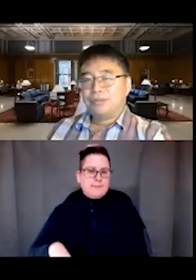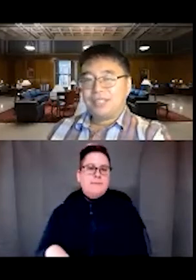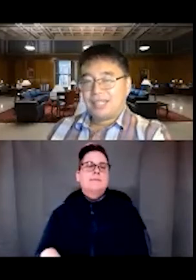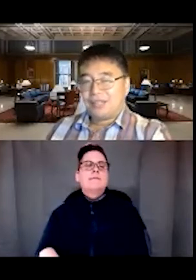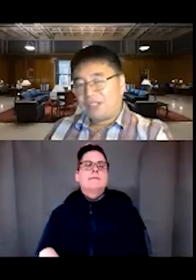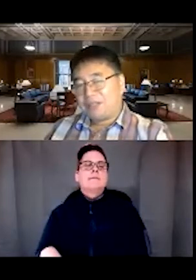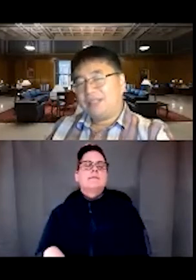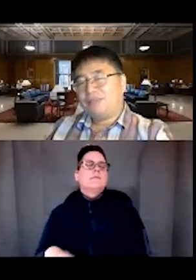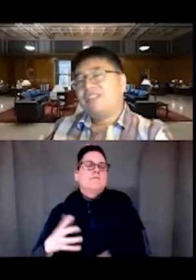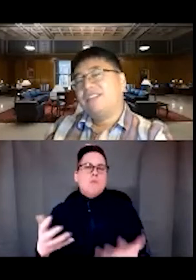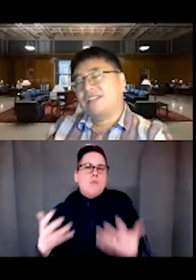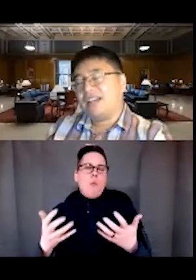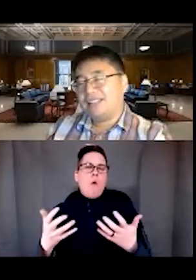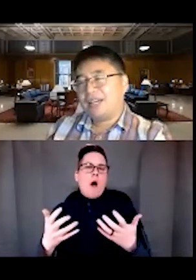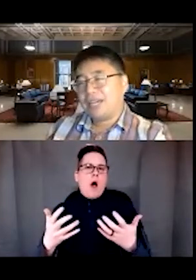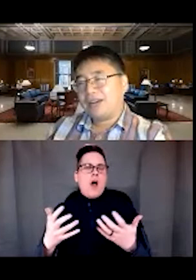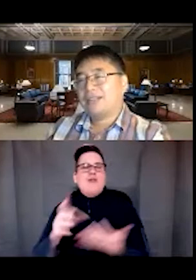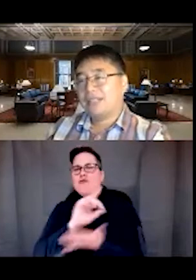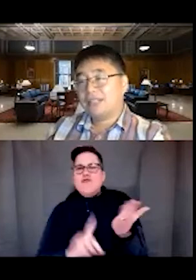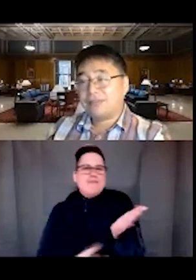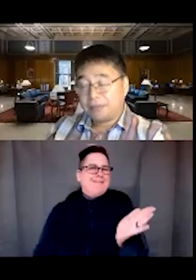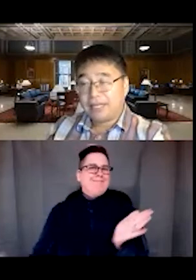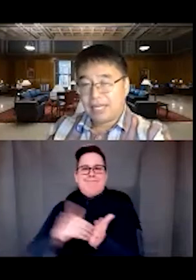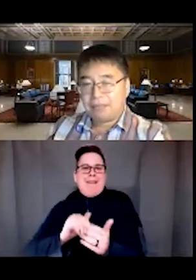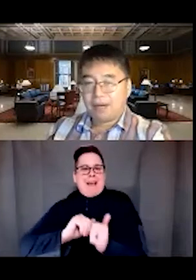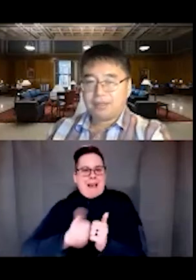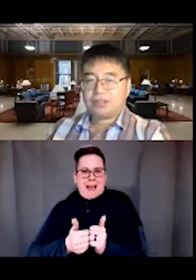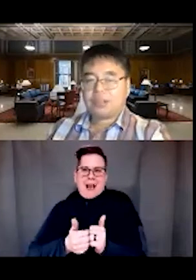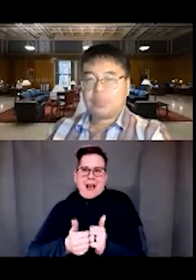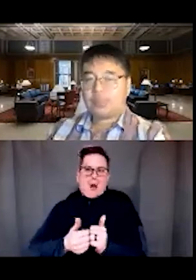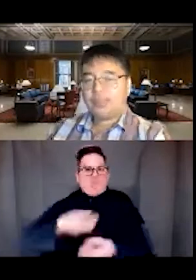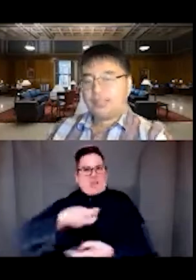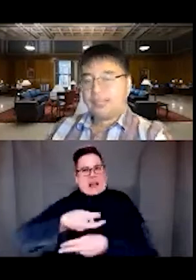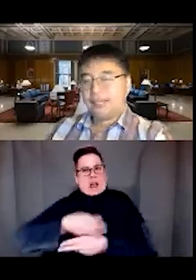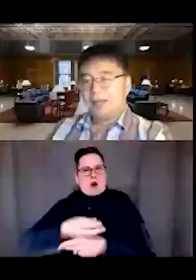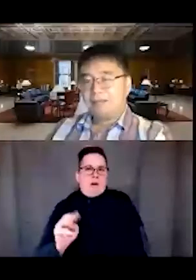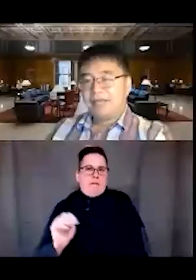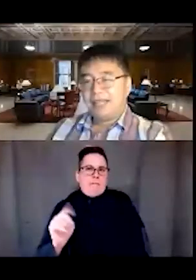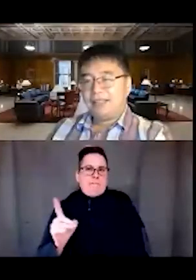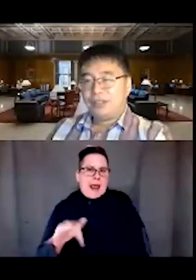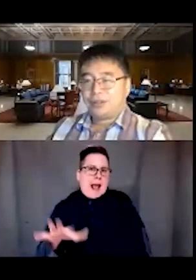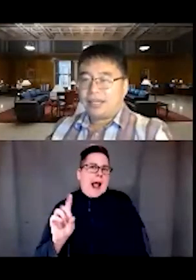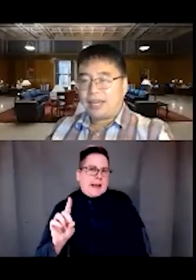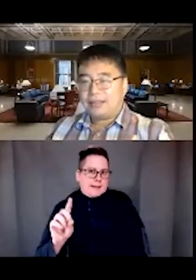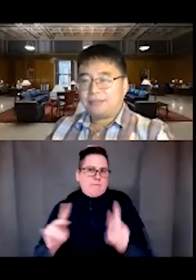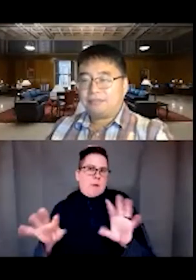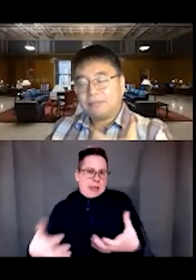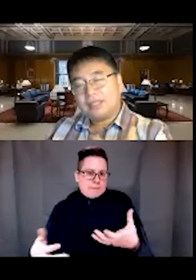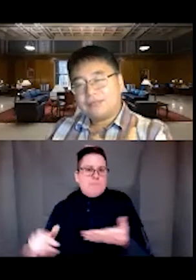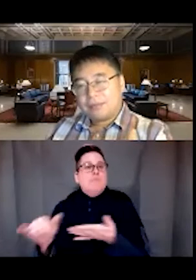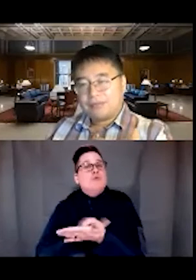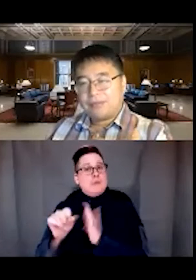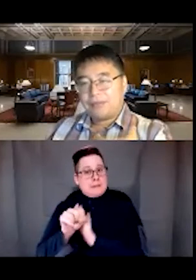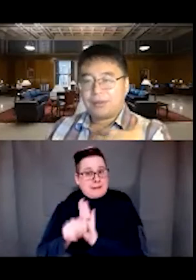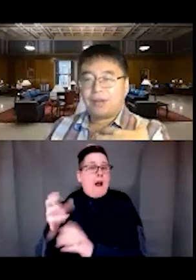to really kind of fundamentally redesign how care is delivered for Medicaid population. And then New York State got this